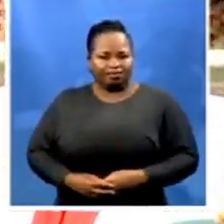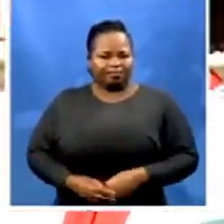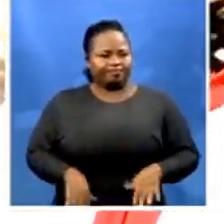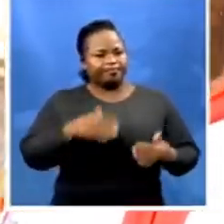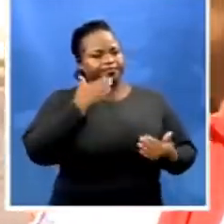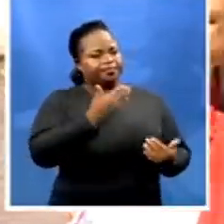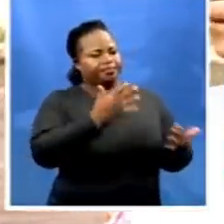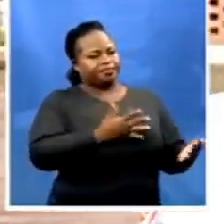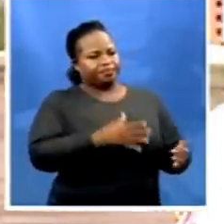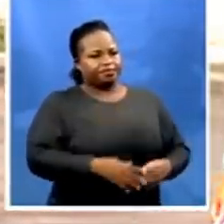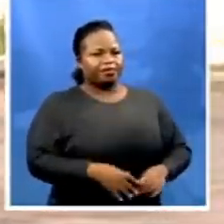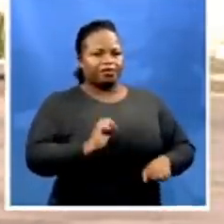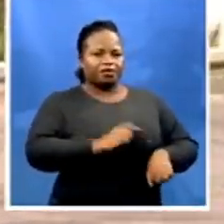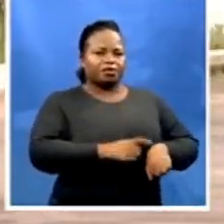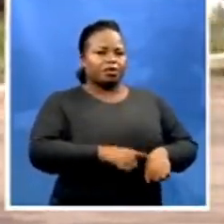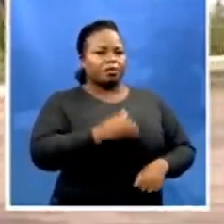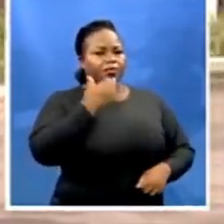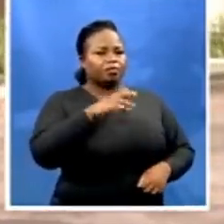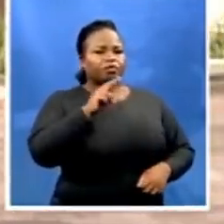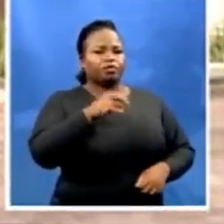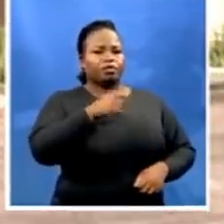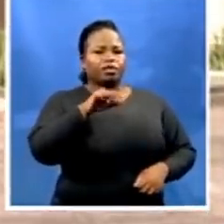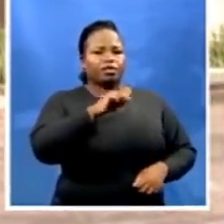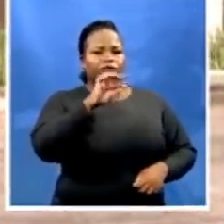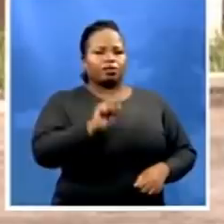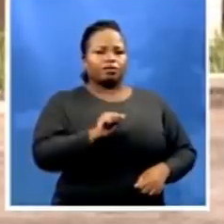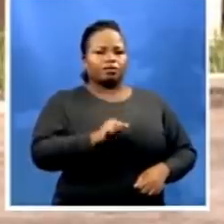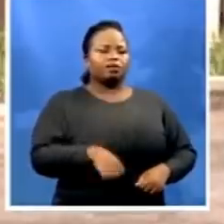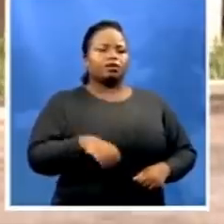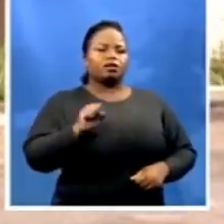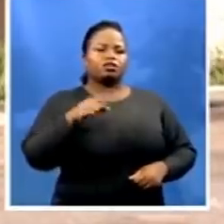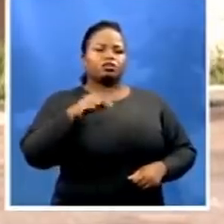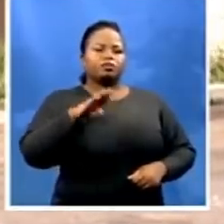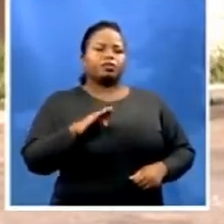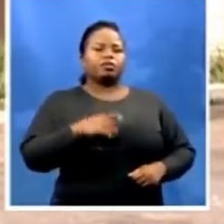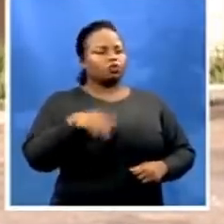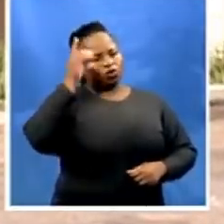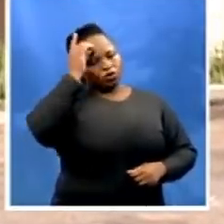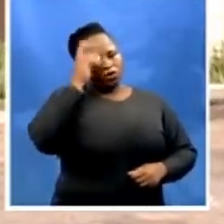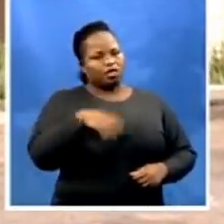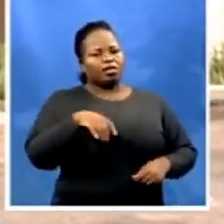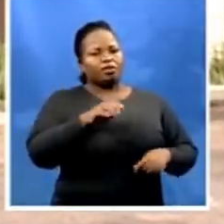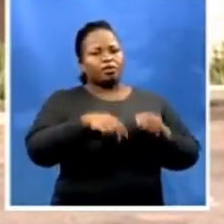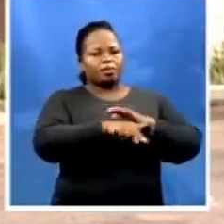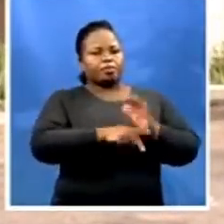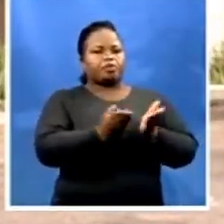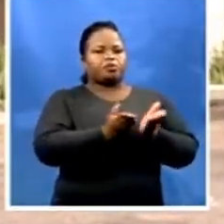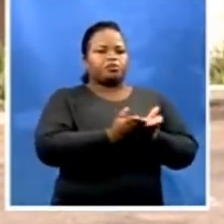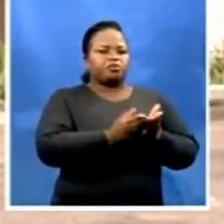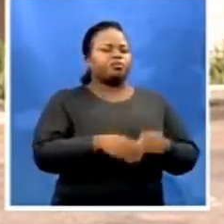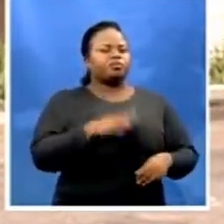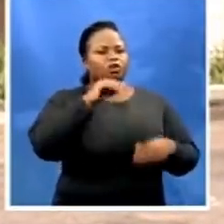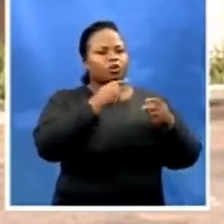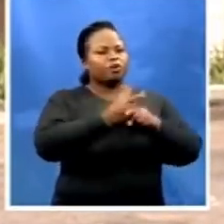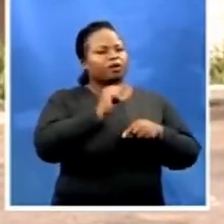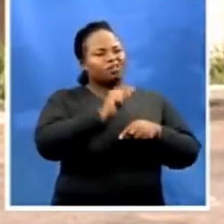Zuma, the SGB of eThekwini Primary School, just talking about, the school being vandalized here, Blaine, but also